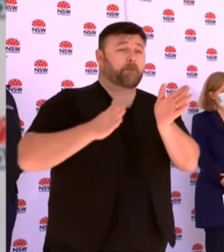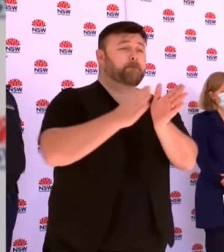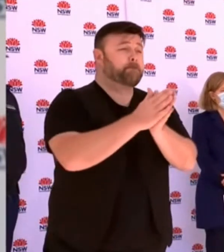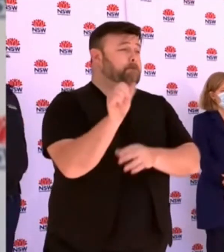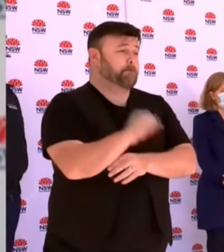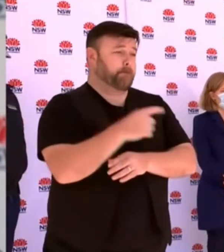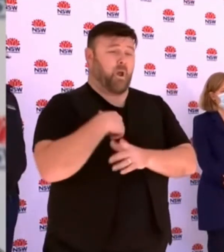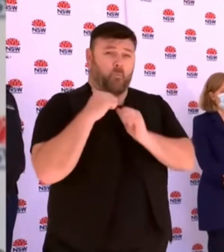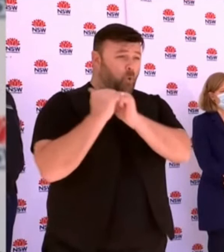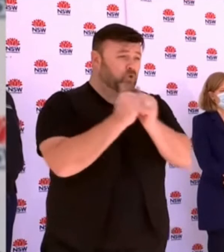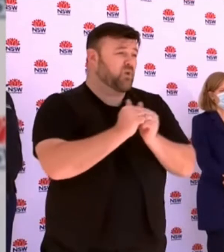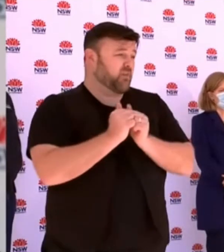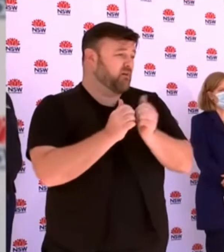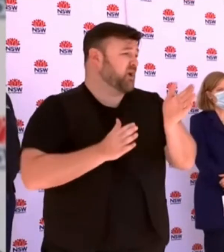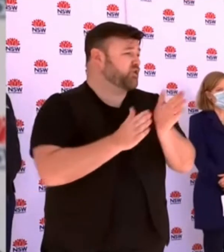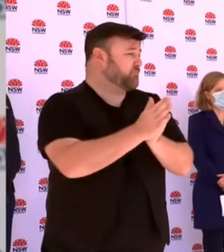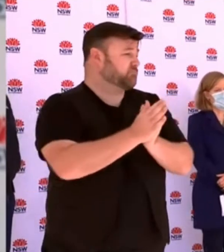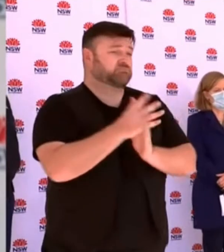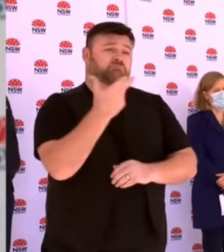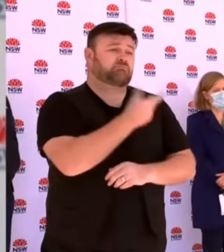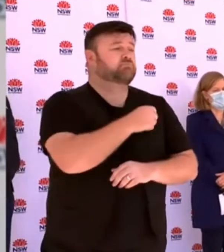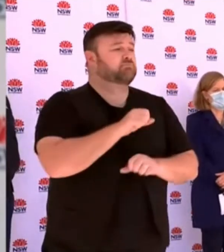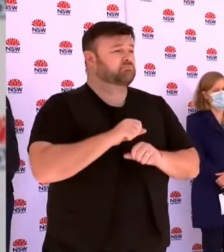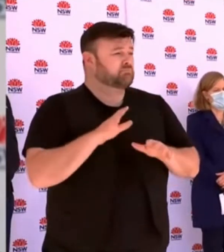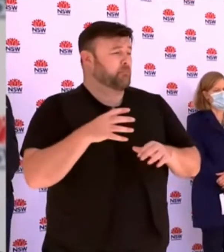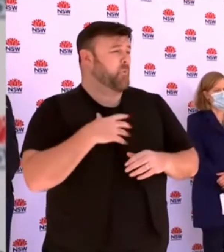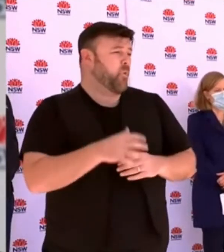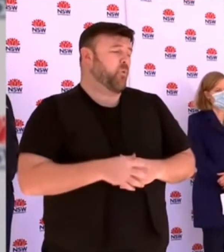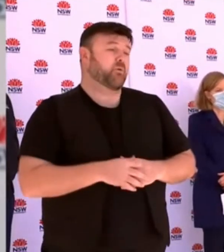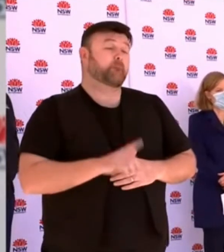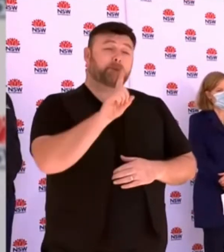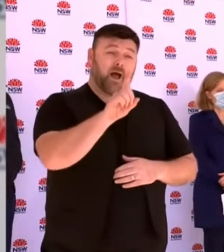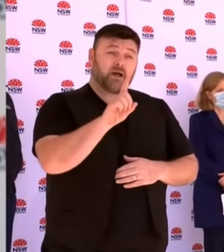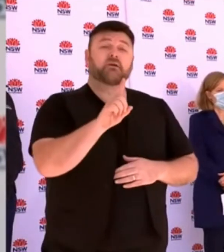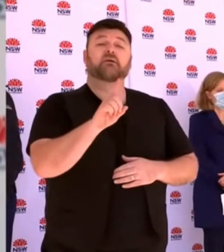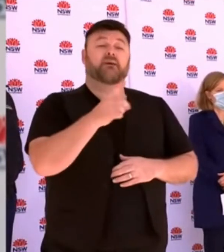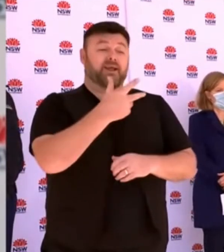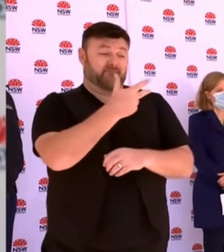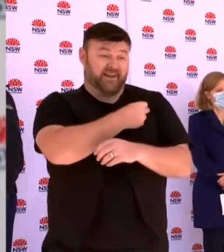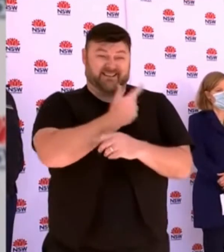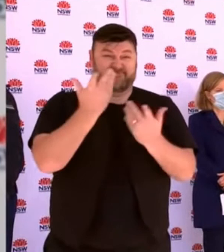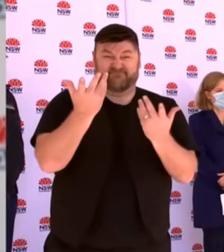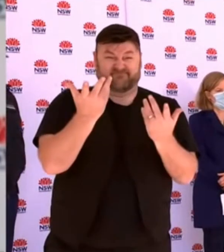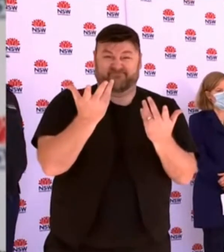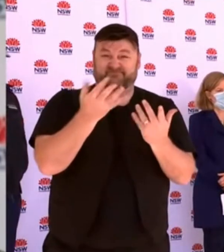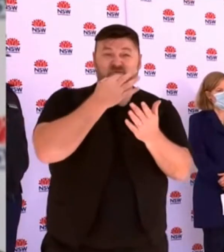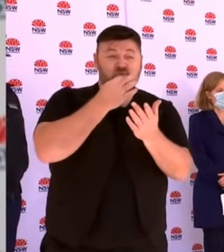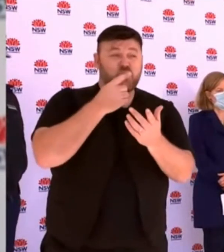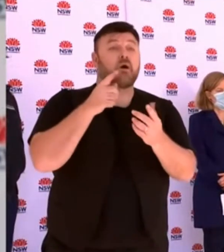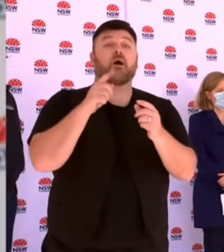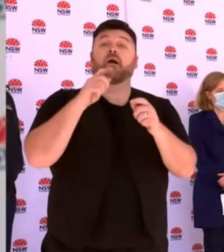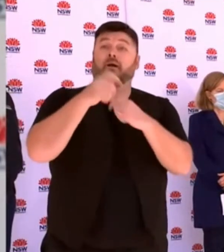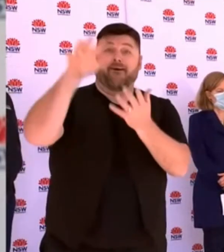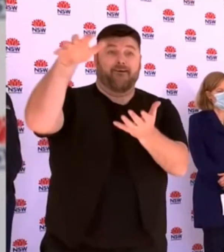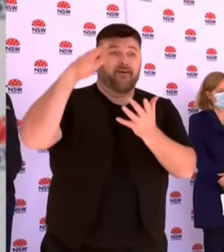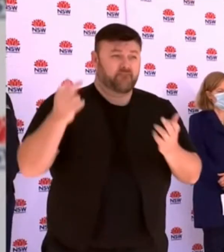potential to work together and catch up. But that is a risk, and we need to make sure that when those vaccines become available, that